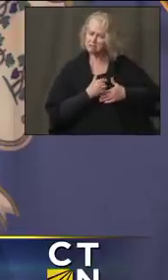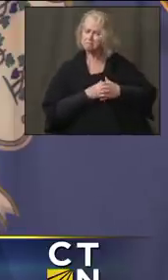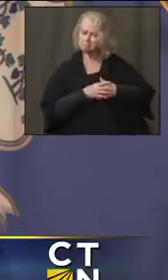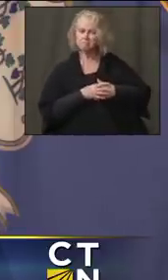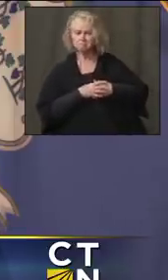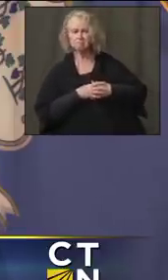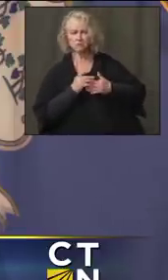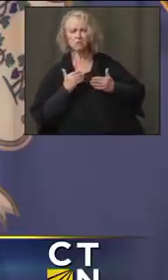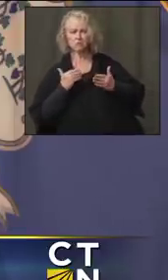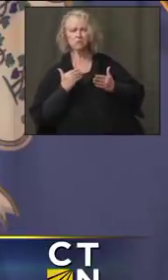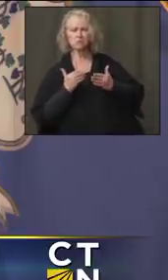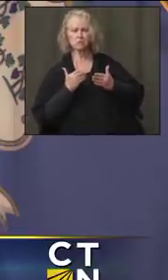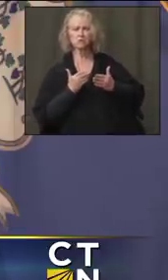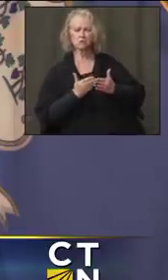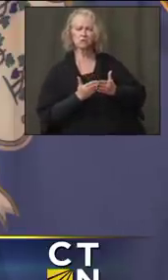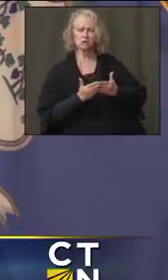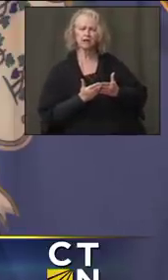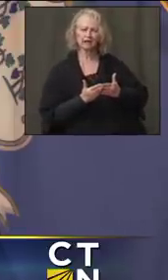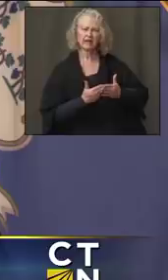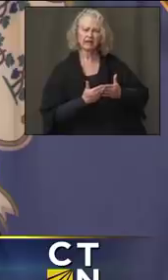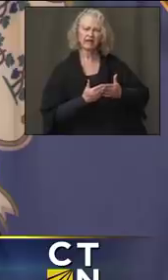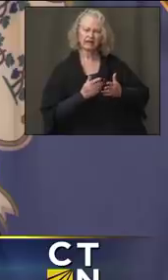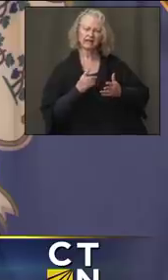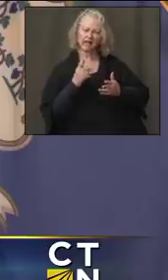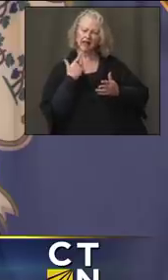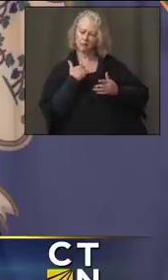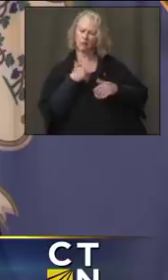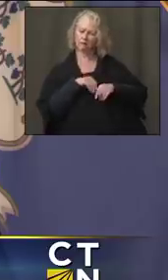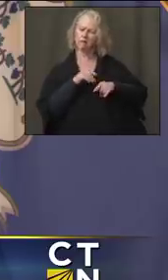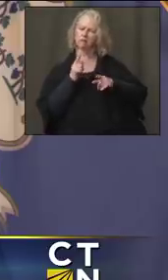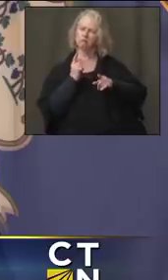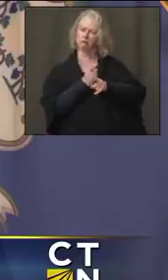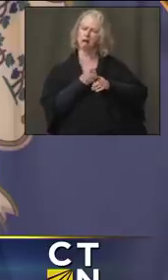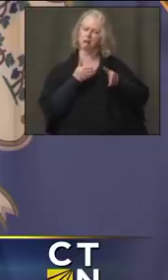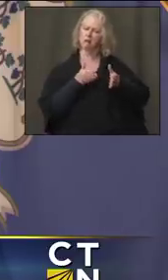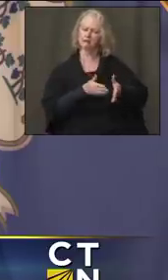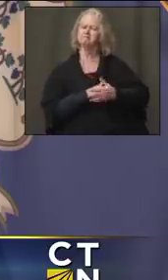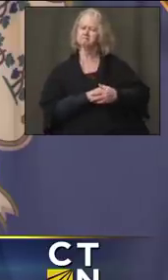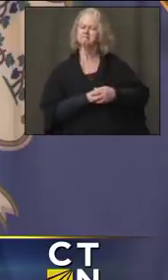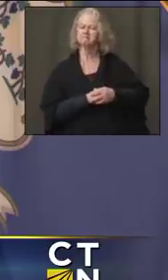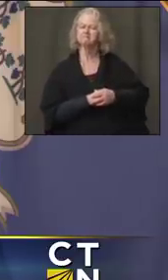that we got the lab space and the ingredients we need.